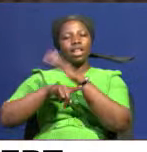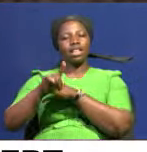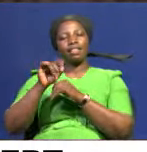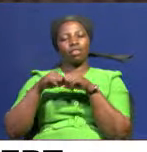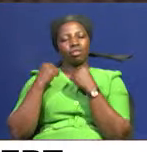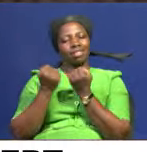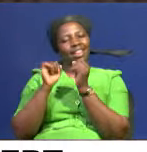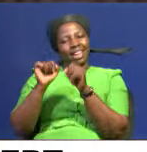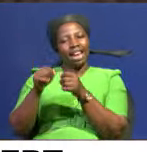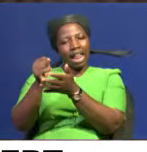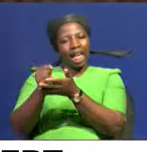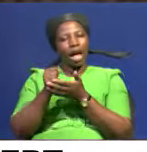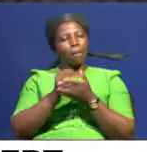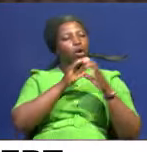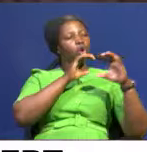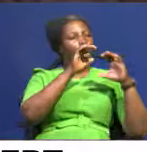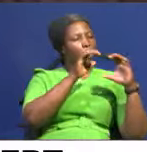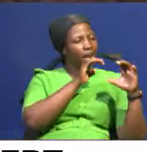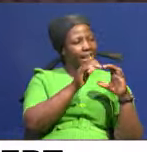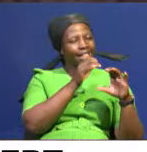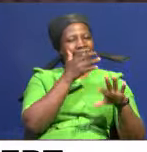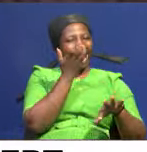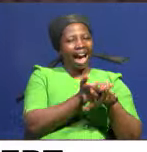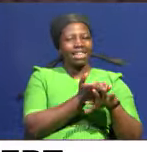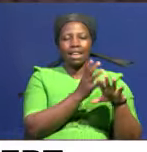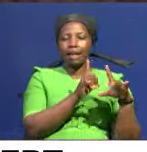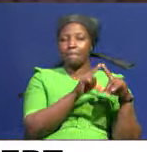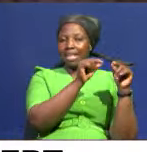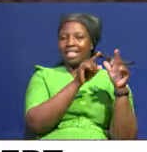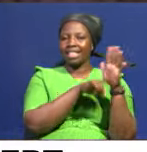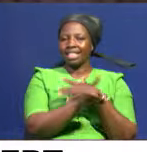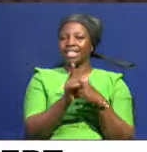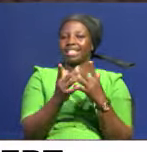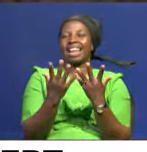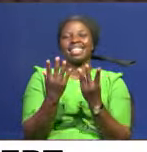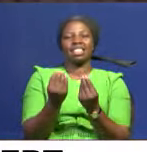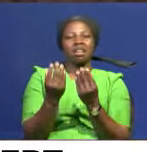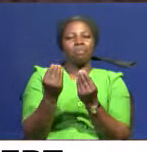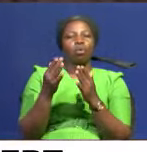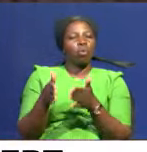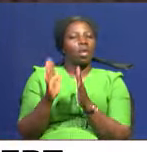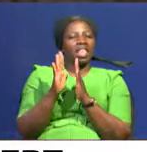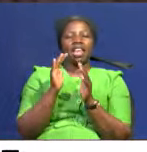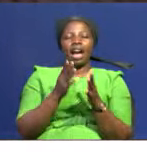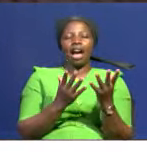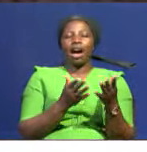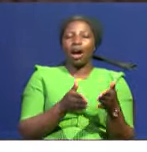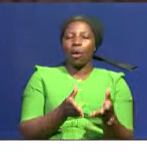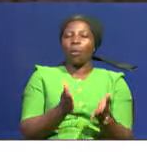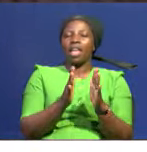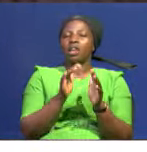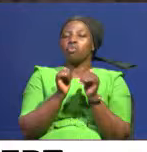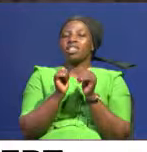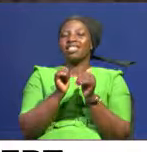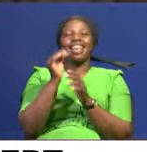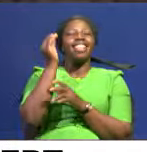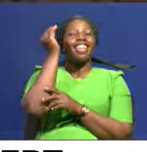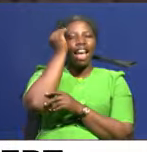communicate difficult messages in a light manner, in a manner that is not only educative, but